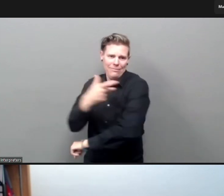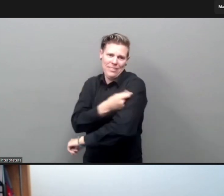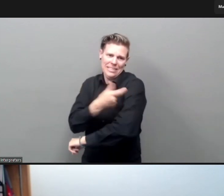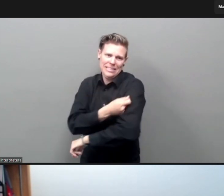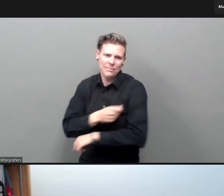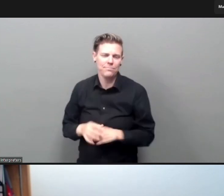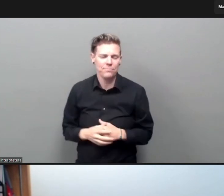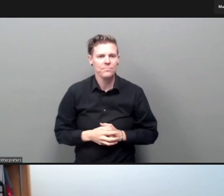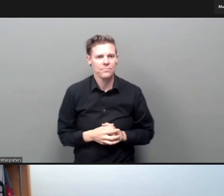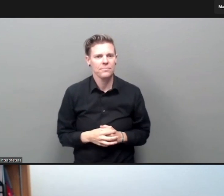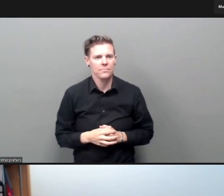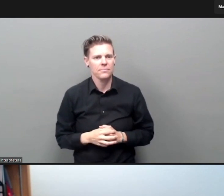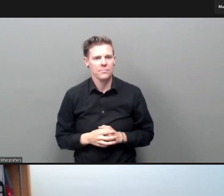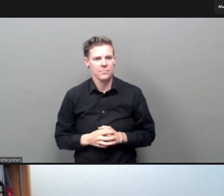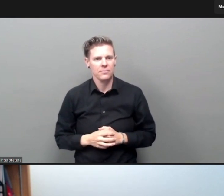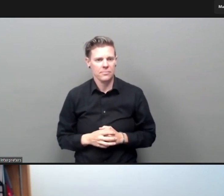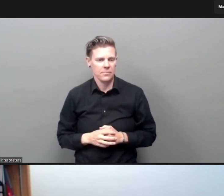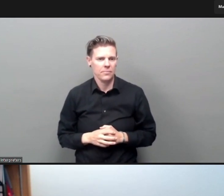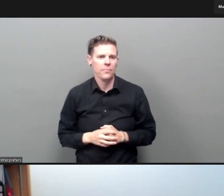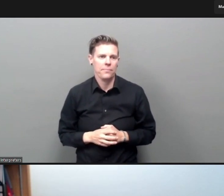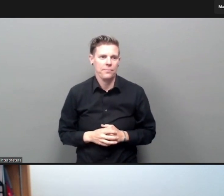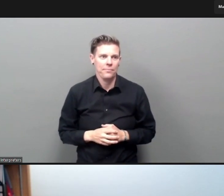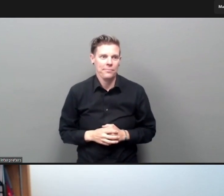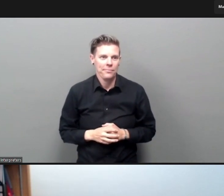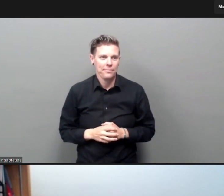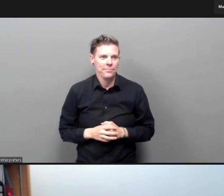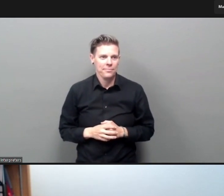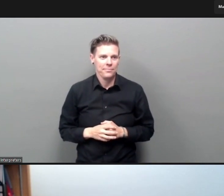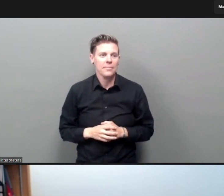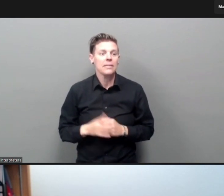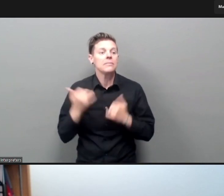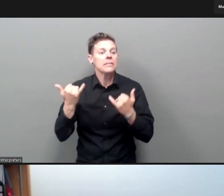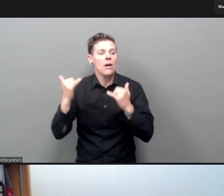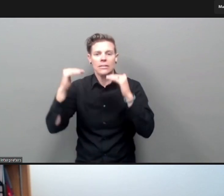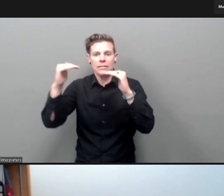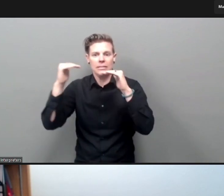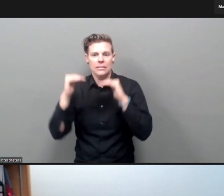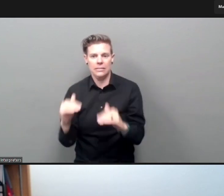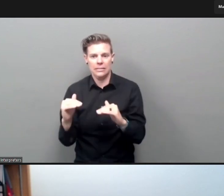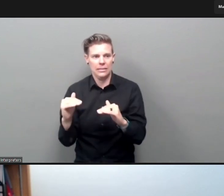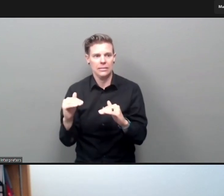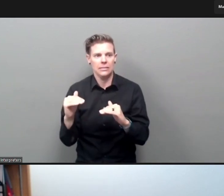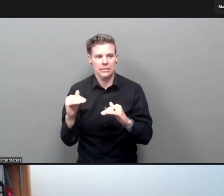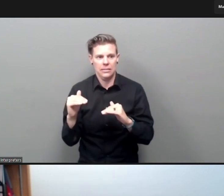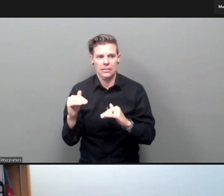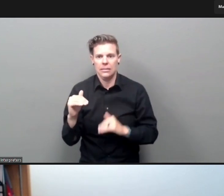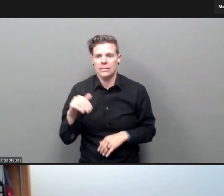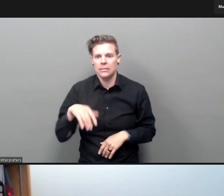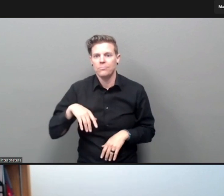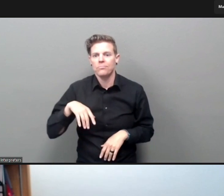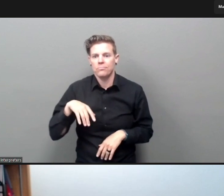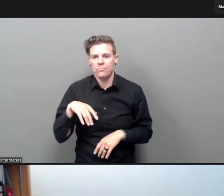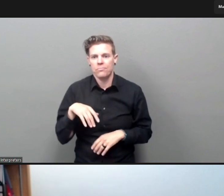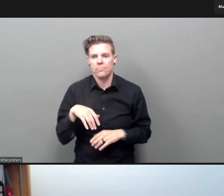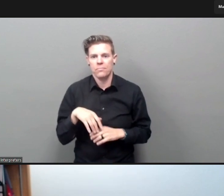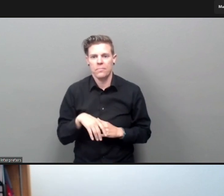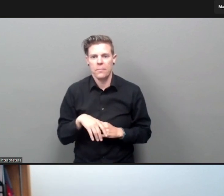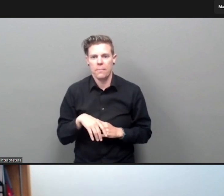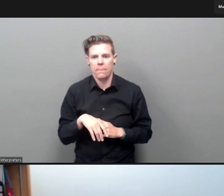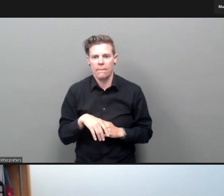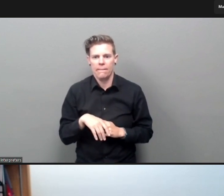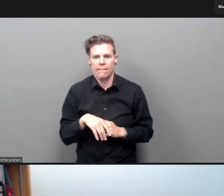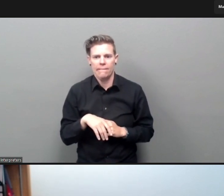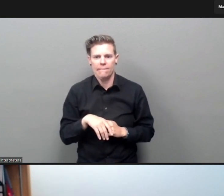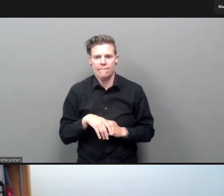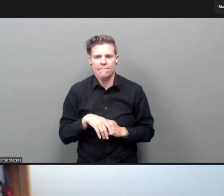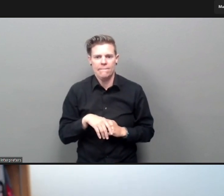Thank you, Dr. Scrace. So next, I'll ask a question on behalf of Michaela Elian, who I believe she says UNM. I believe she's with the UNM Newsport and is a